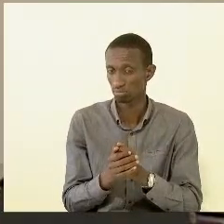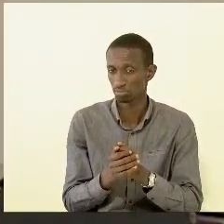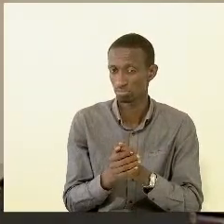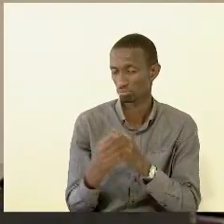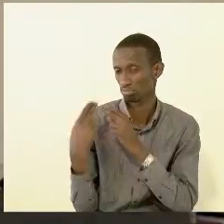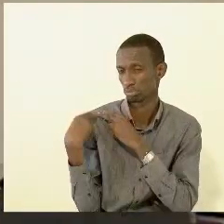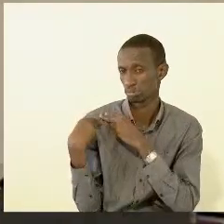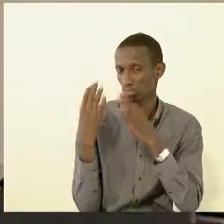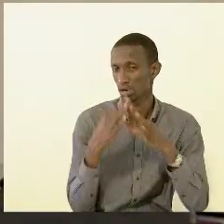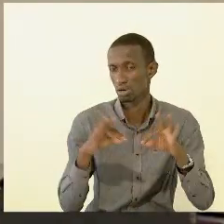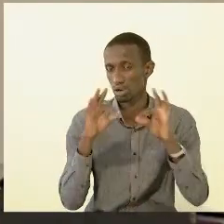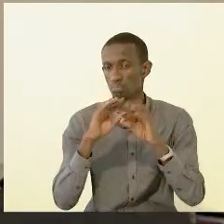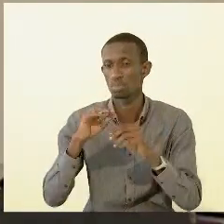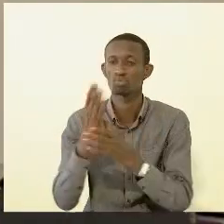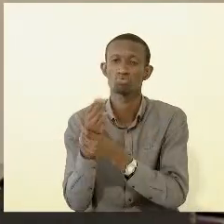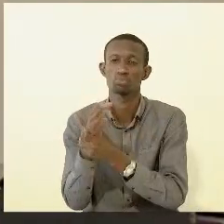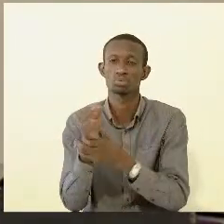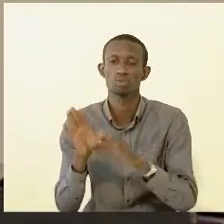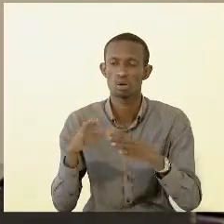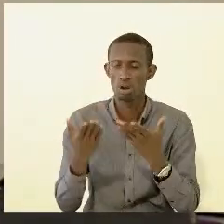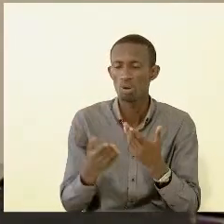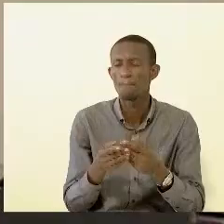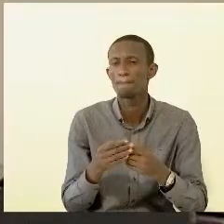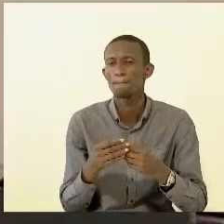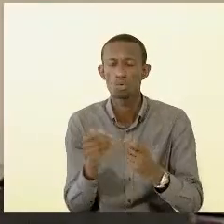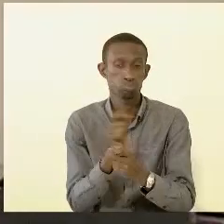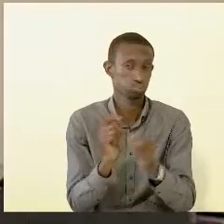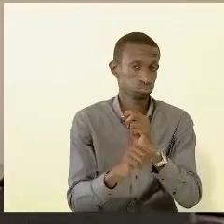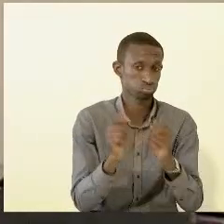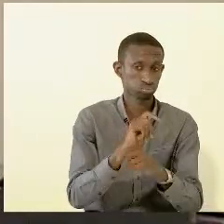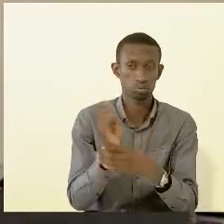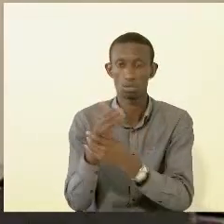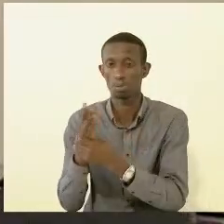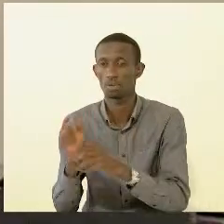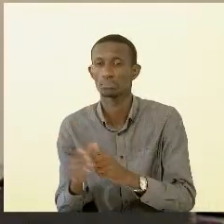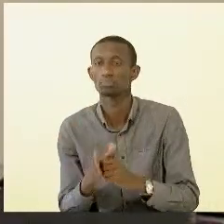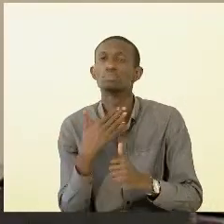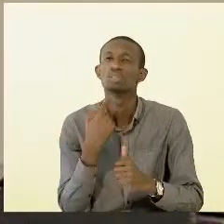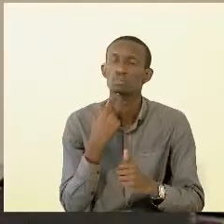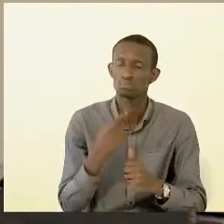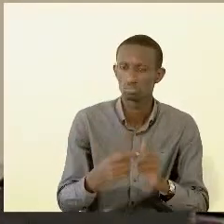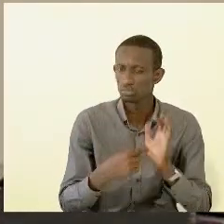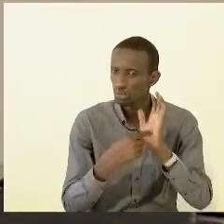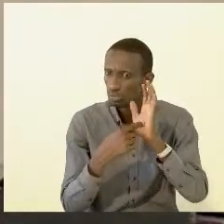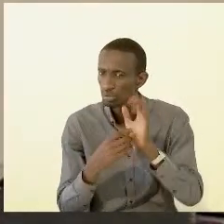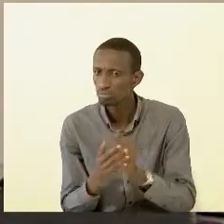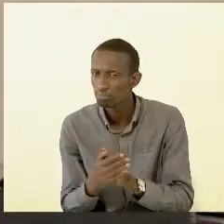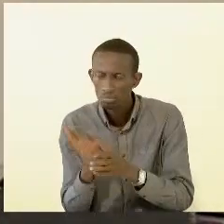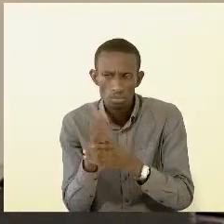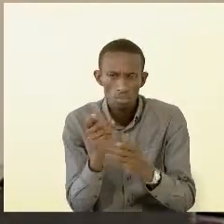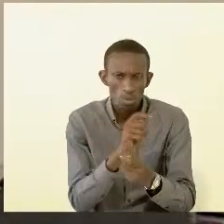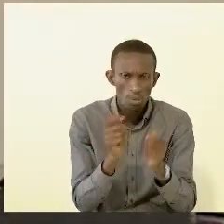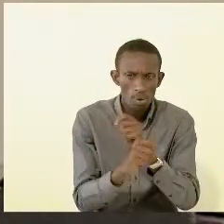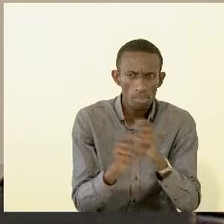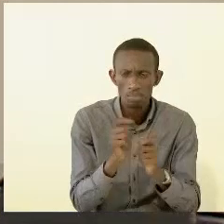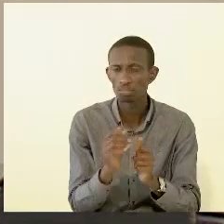modification of leaves. Here I need you to give examples of modified